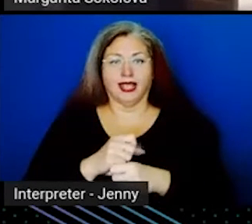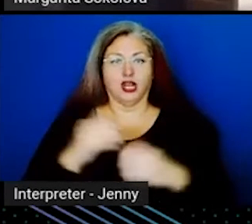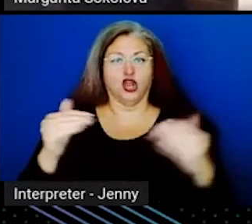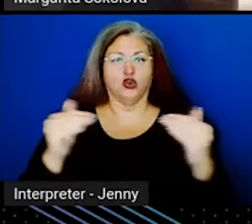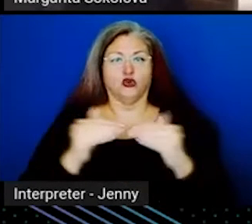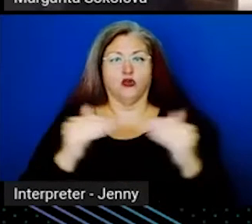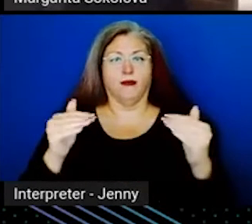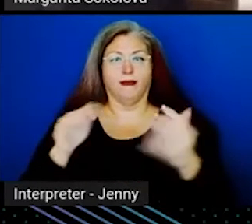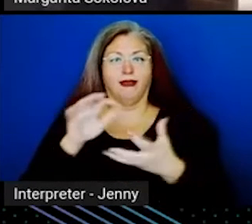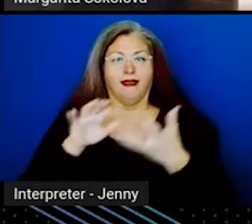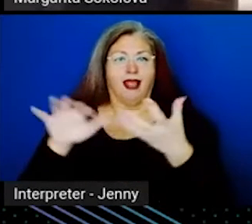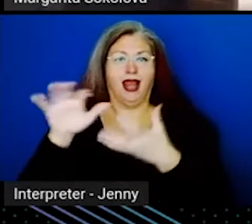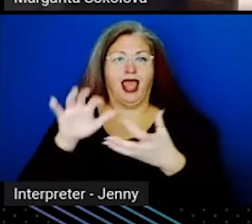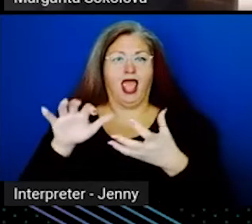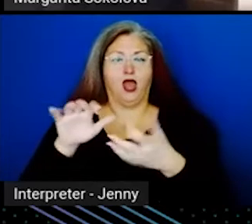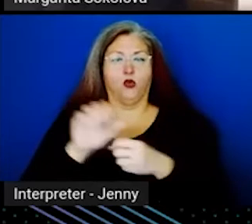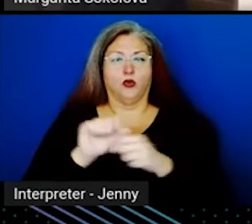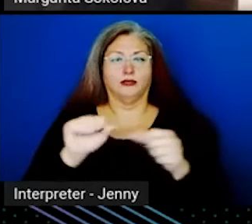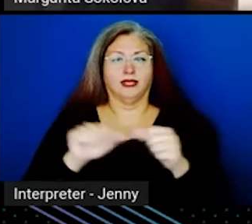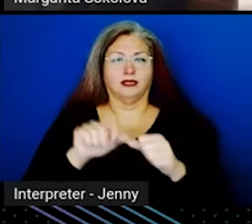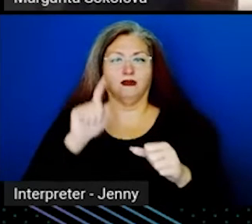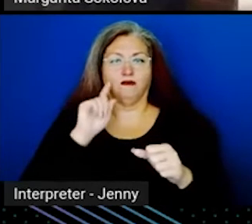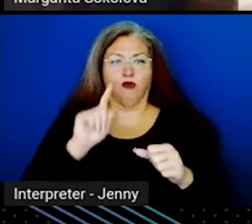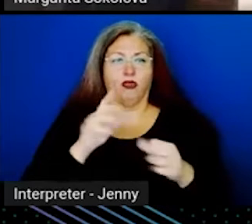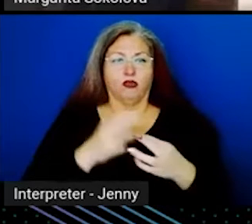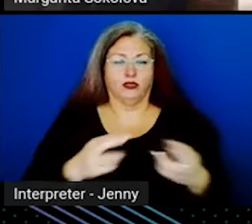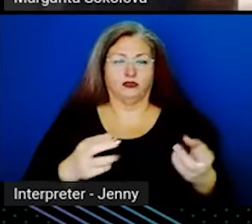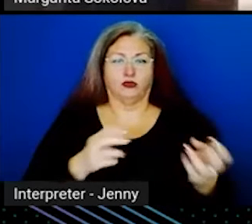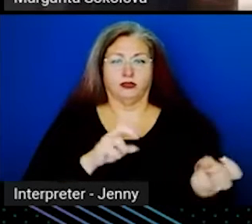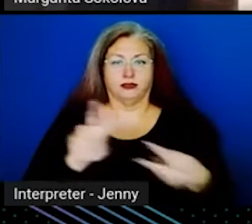Cloud workspace for my resources.